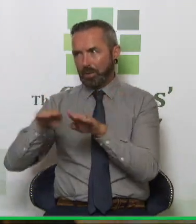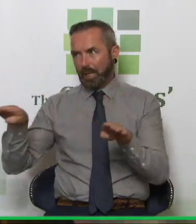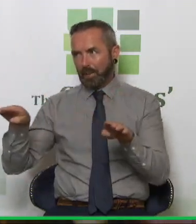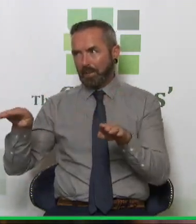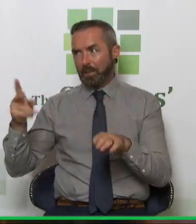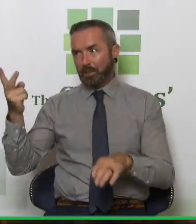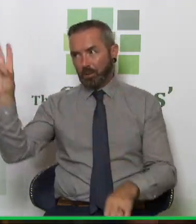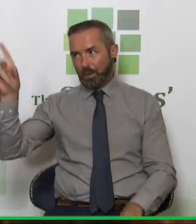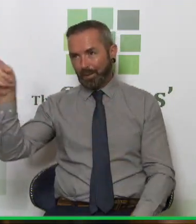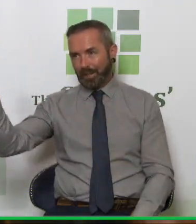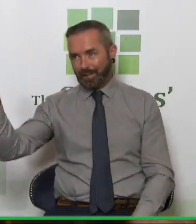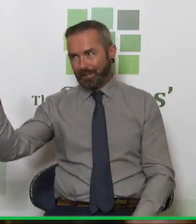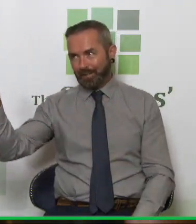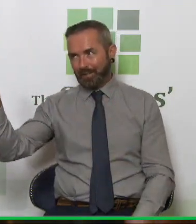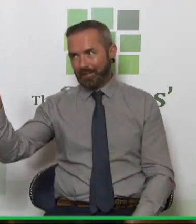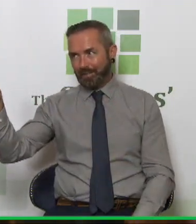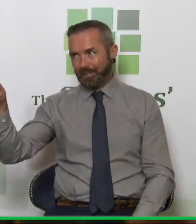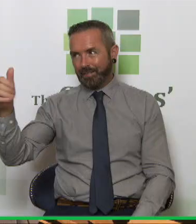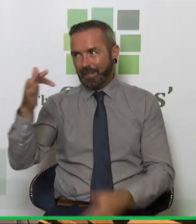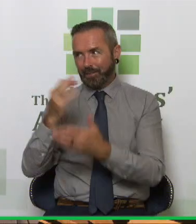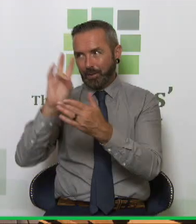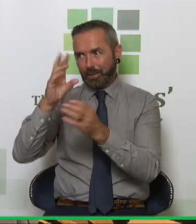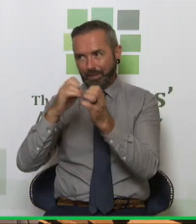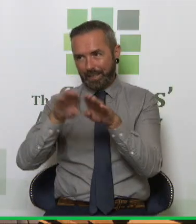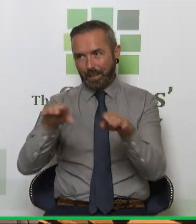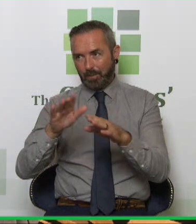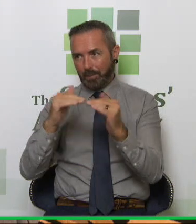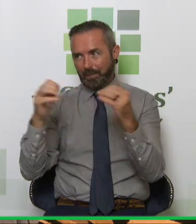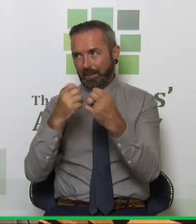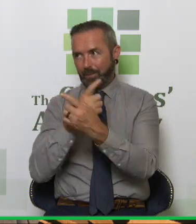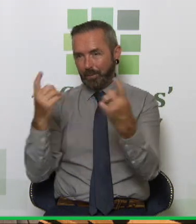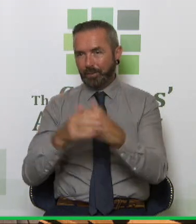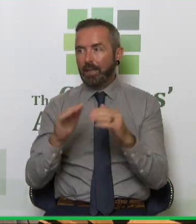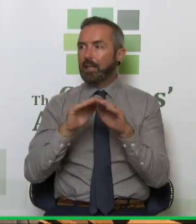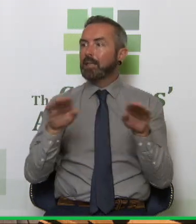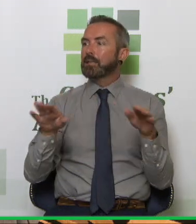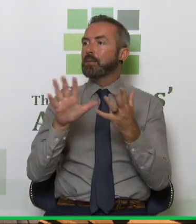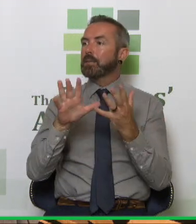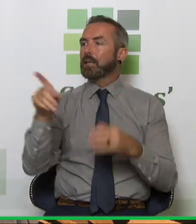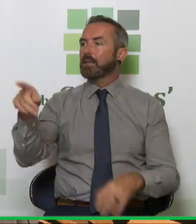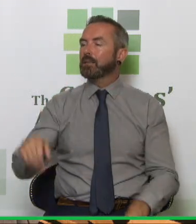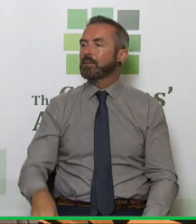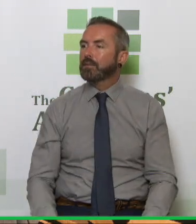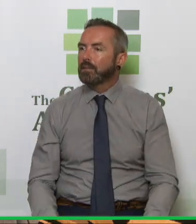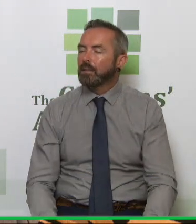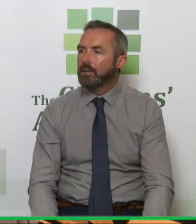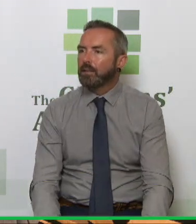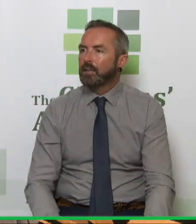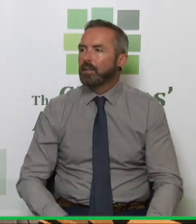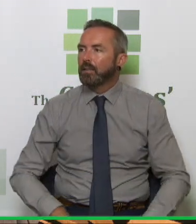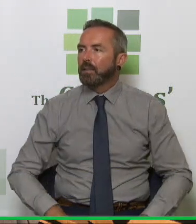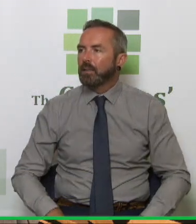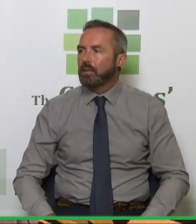was 2 questions there. I just want to get a few questions in from each of the tables, to be fair to everybody. Table 10, I think, had their hand up there.